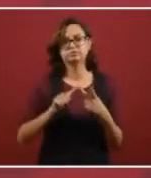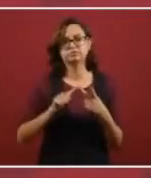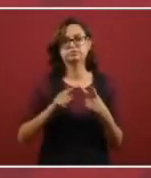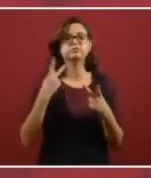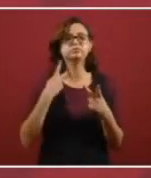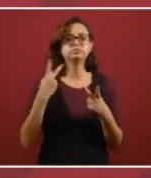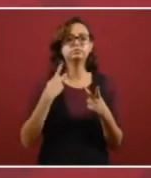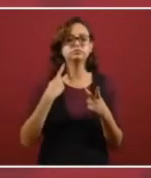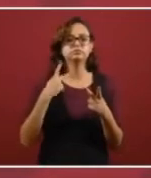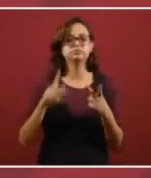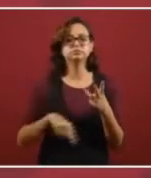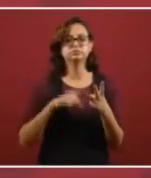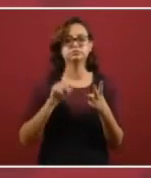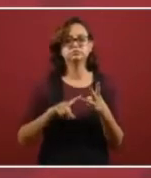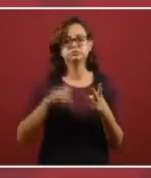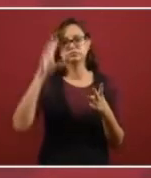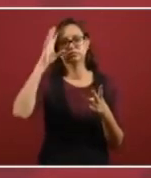theory